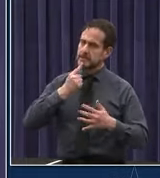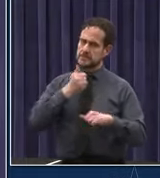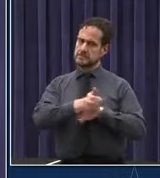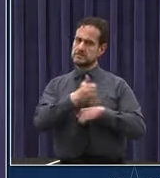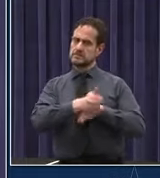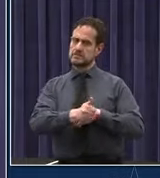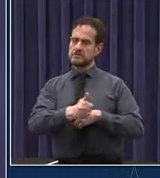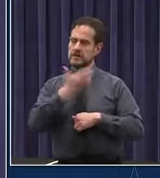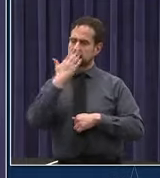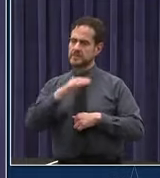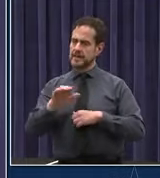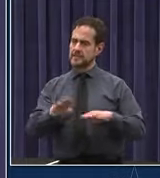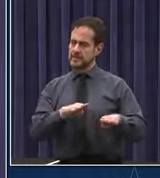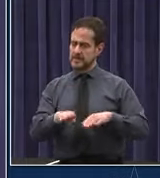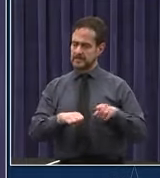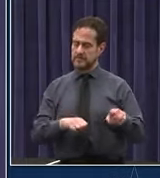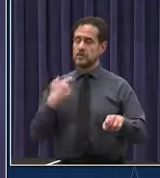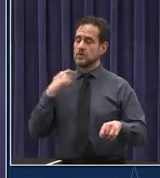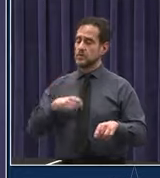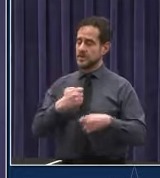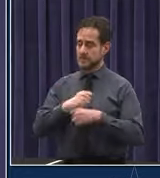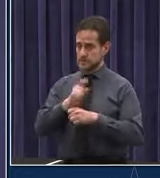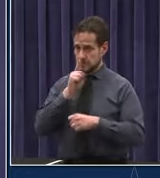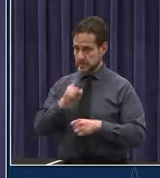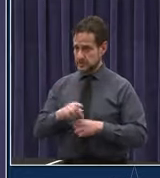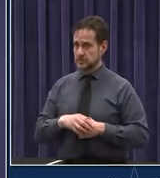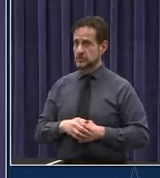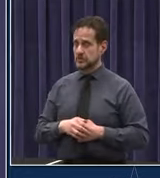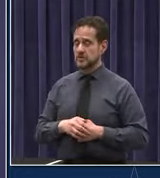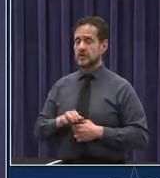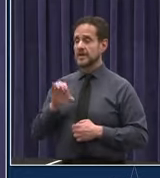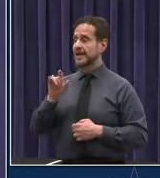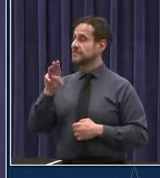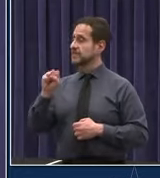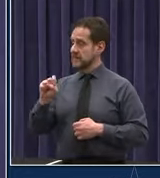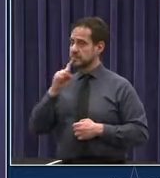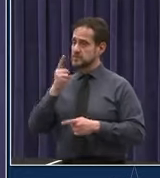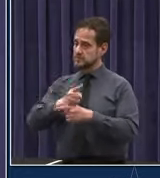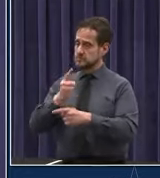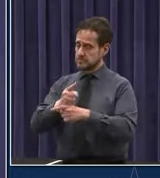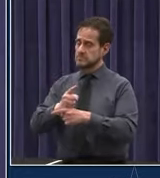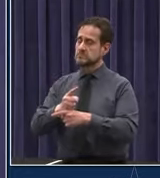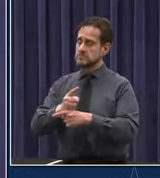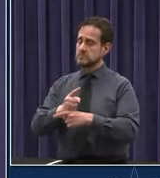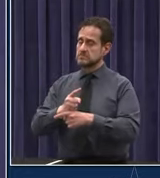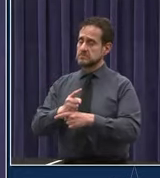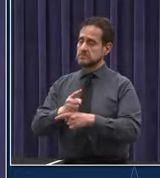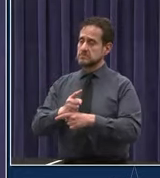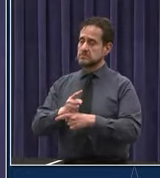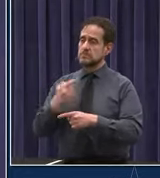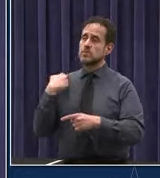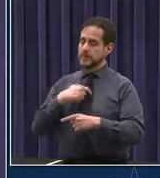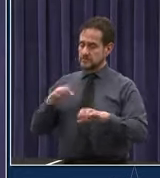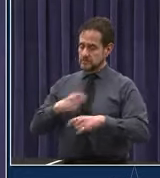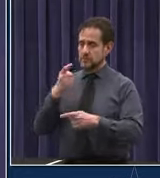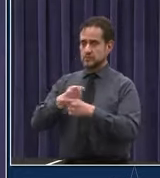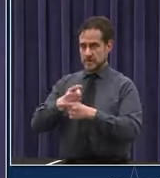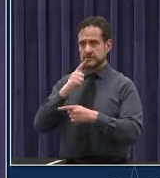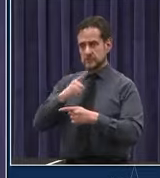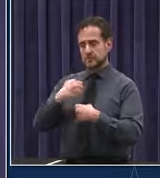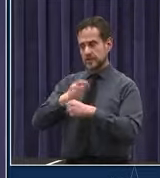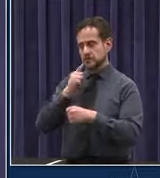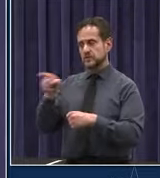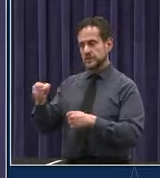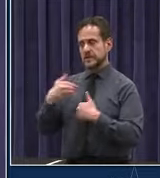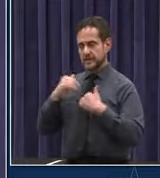But we can get you specific information about whether or not there are any other cases in the pipeline. But these payments are obviously of great